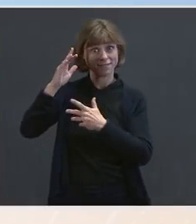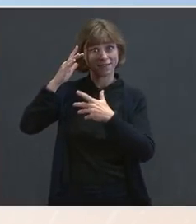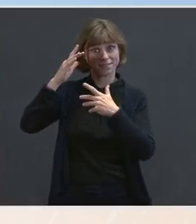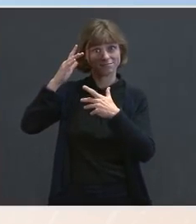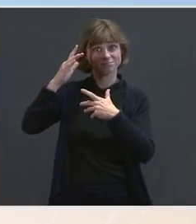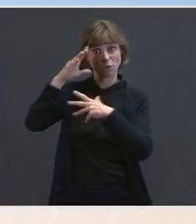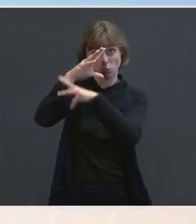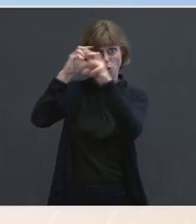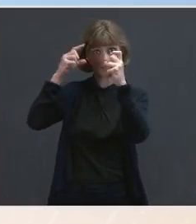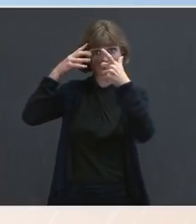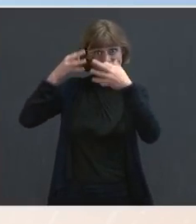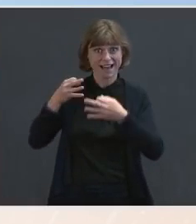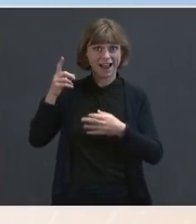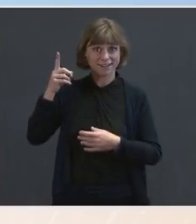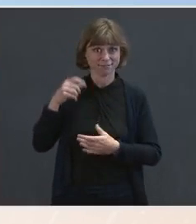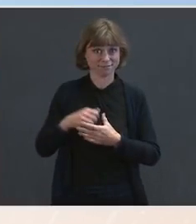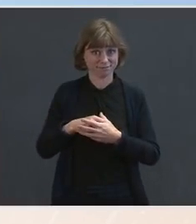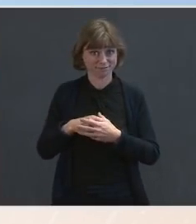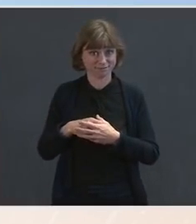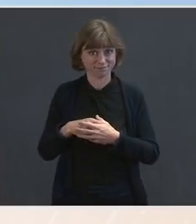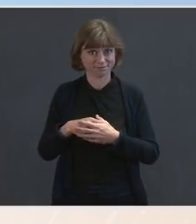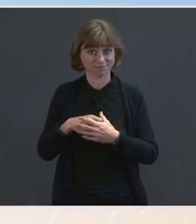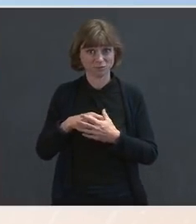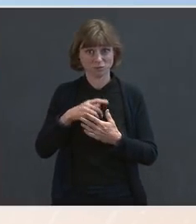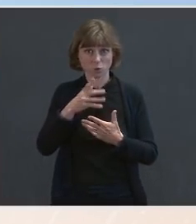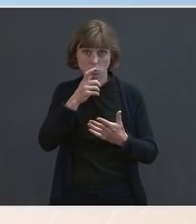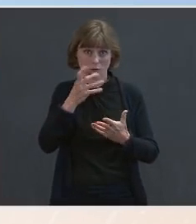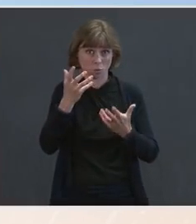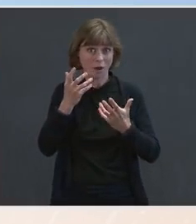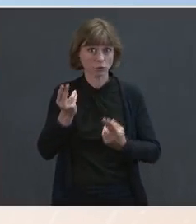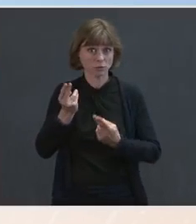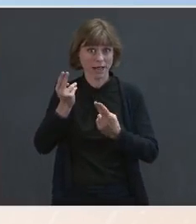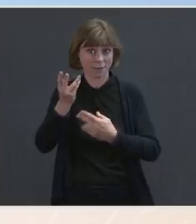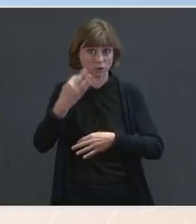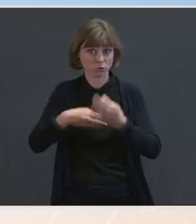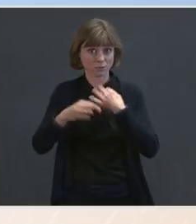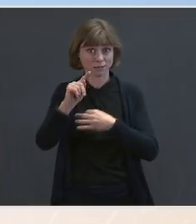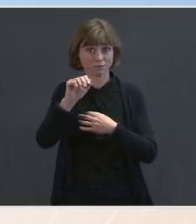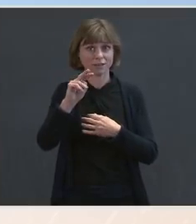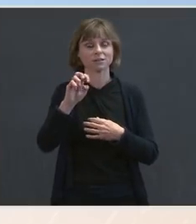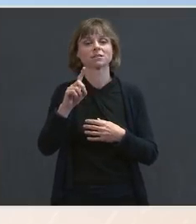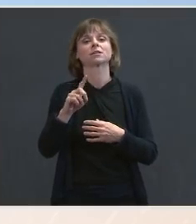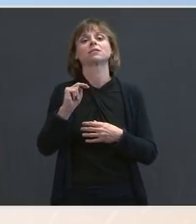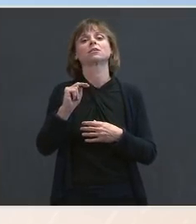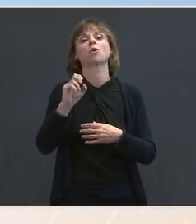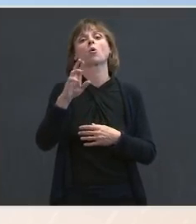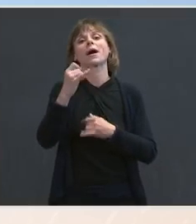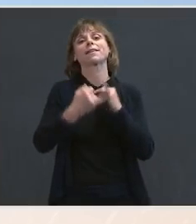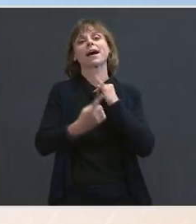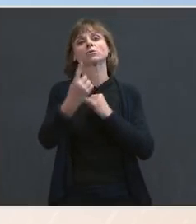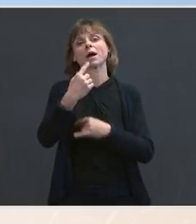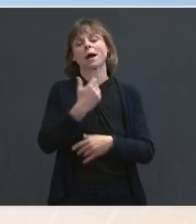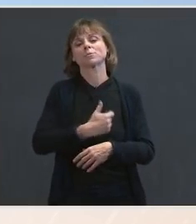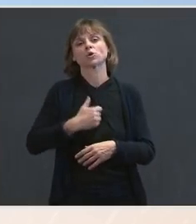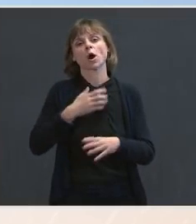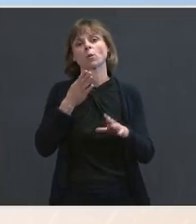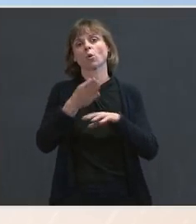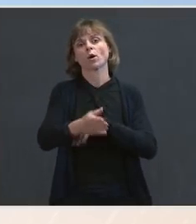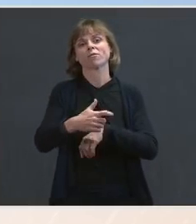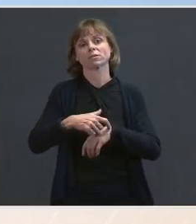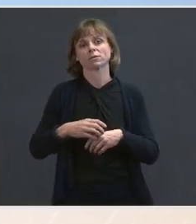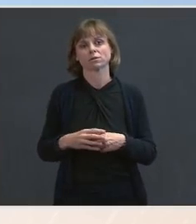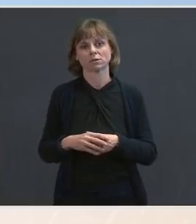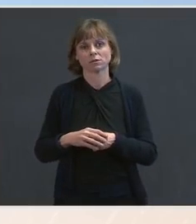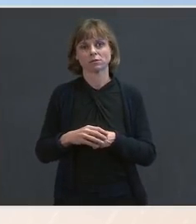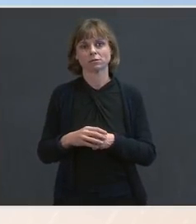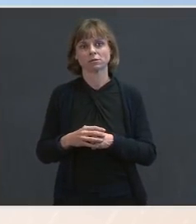decision about who he'd like to nominate as a replacement for Neera Tanden. Okay, last one, actually, I'm sorry, we've gone over now. Go ahead. Jen,